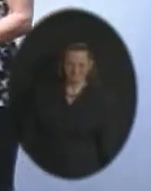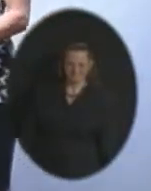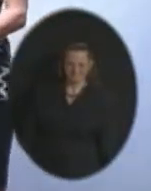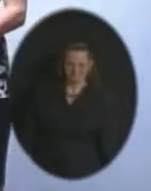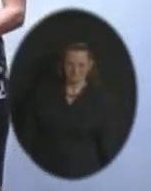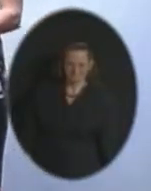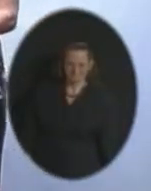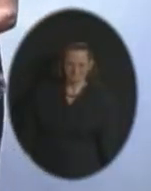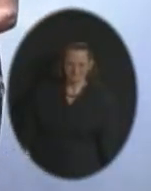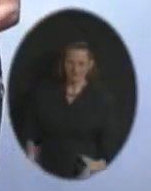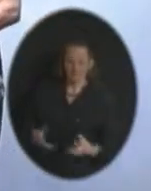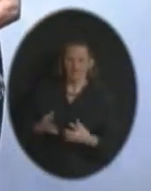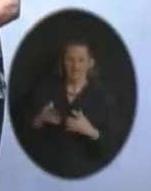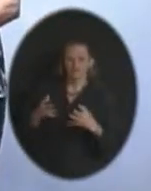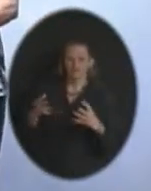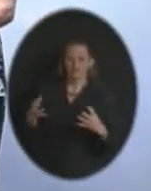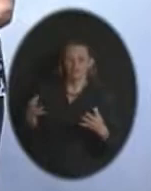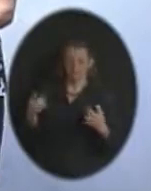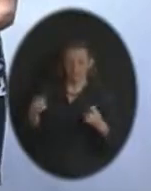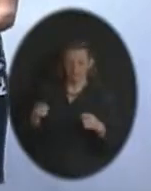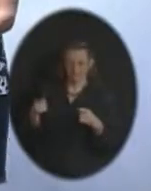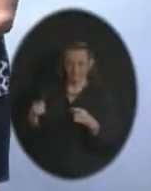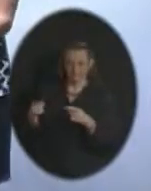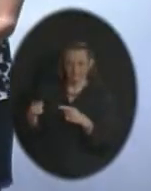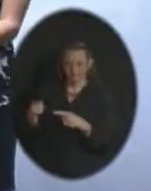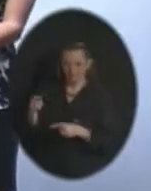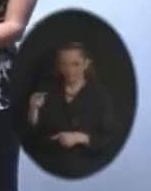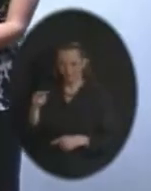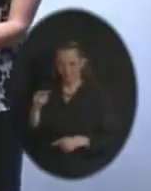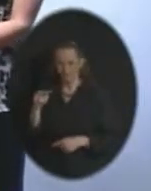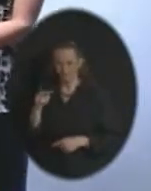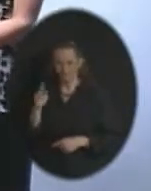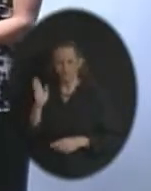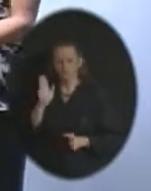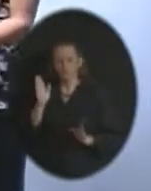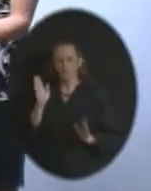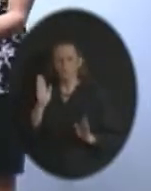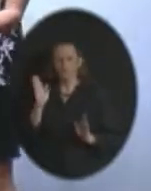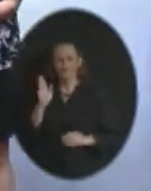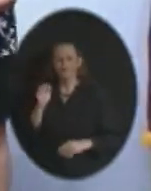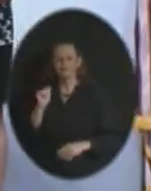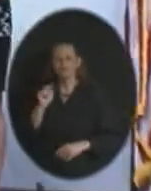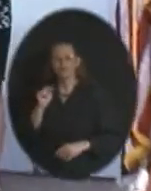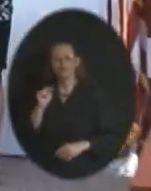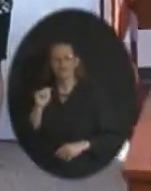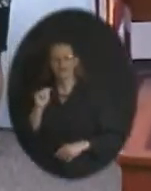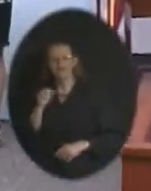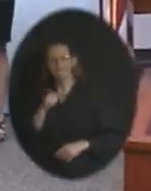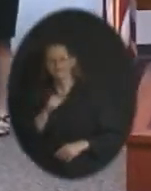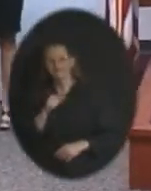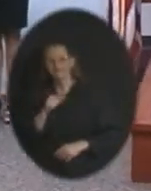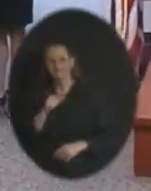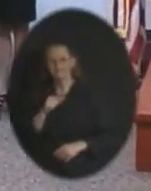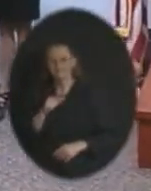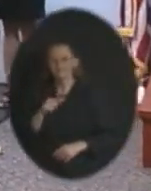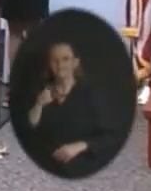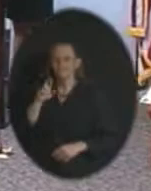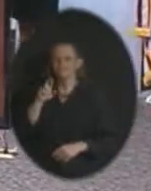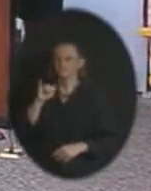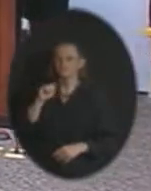A lot's happened. Oh, there's a surprise right back there. Everybody wave to Anna. This is Rita's